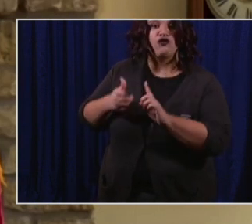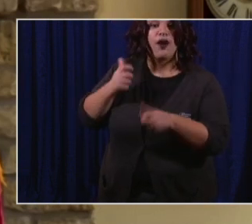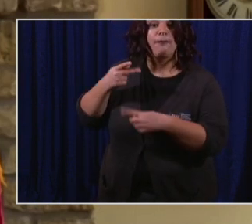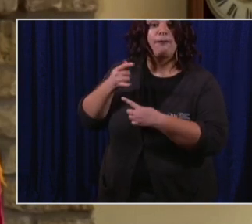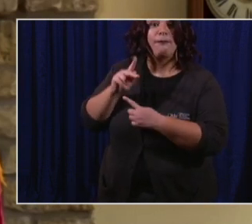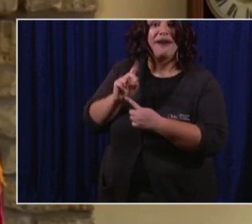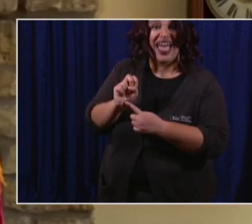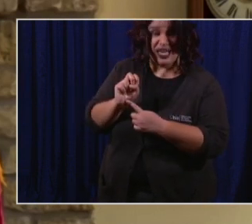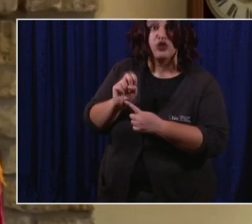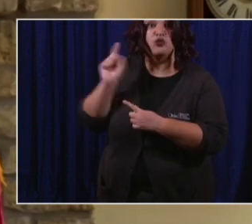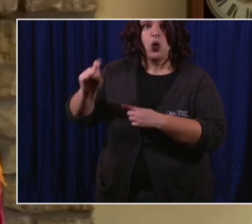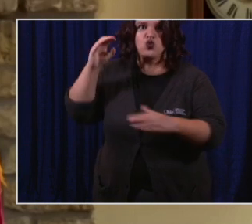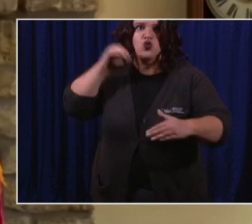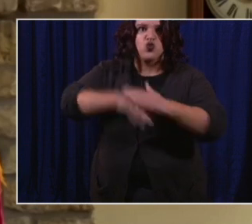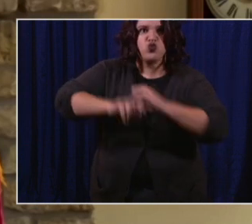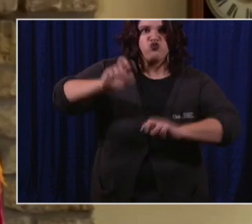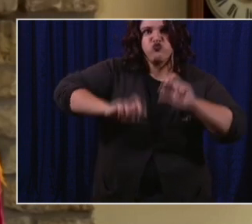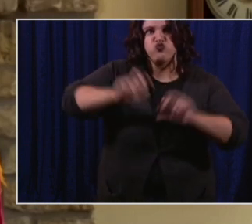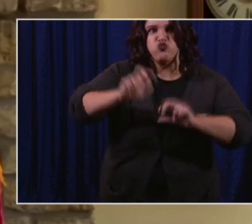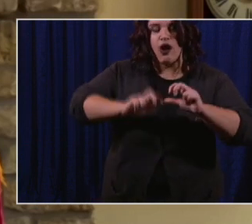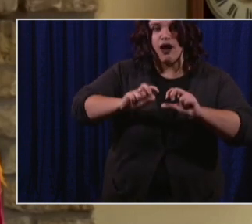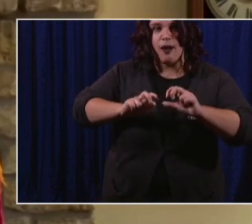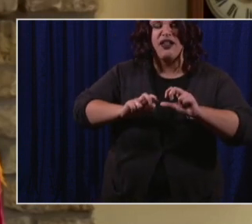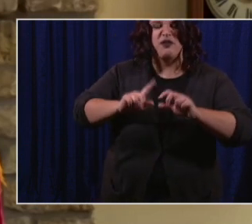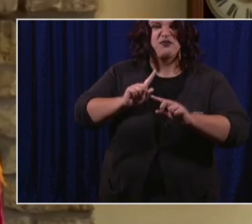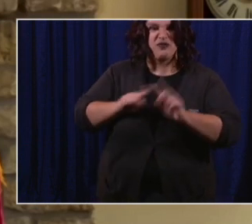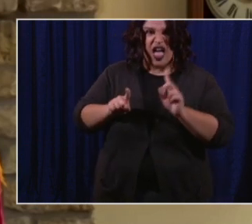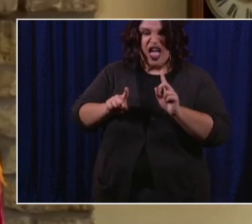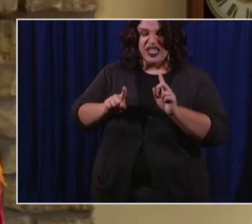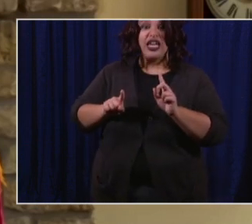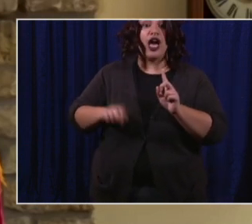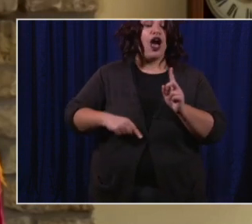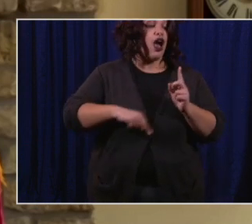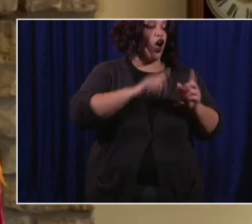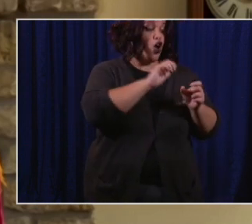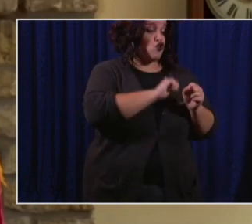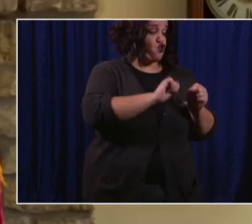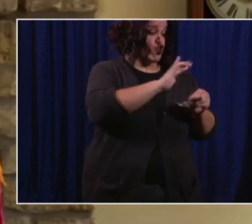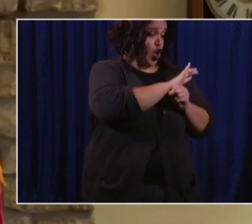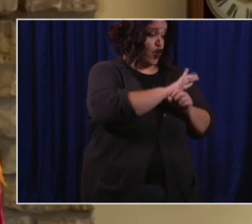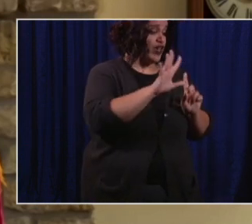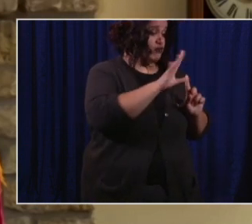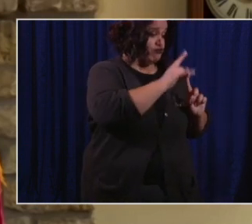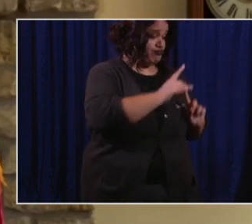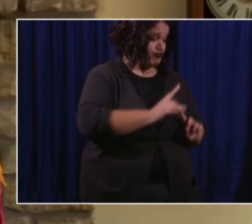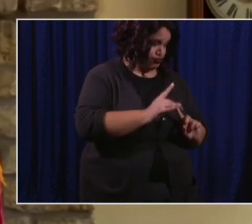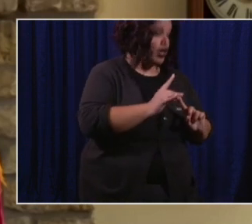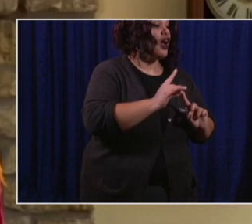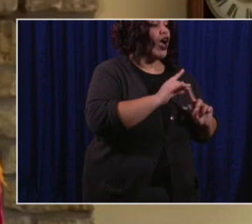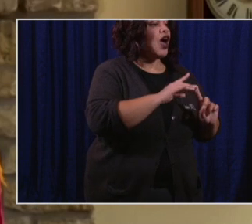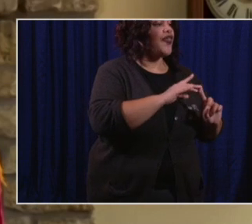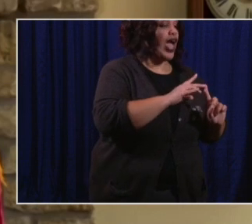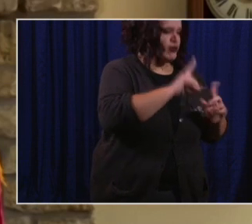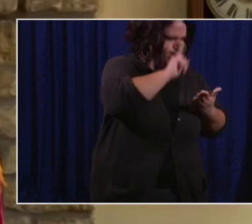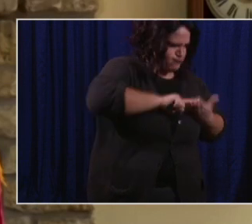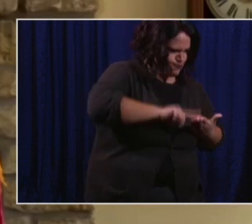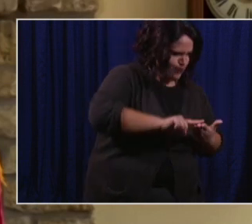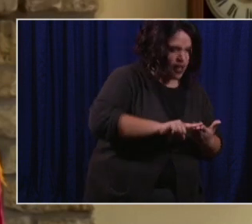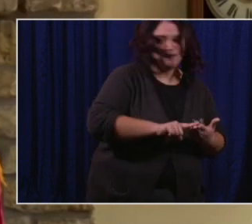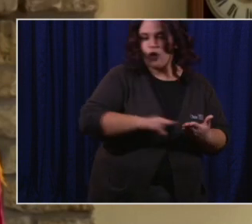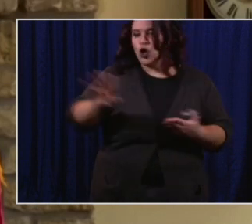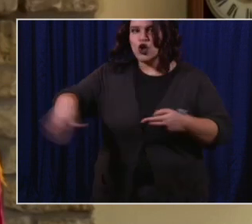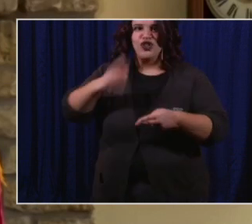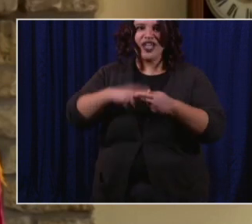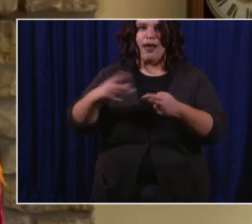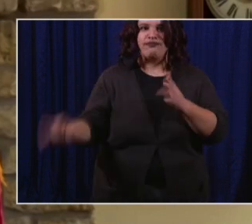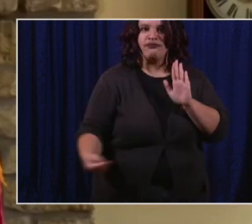compete in the district tournament, but because she was named as a contact in a COVID case, the Ohio Department of Health wouldn't let her play, despite her not being sick